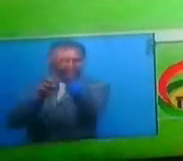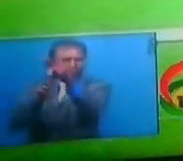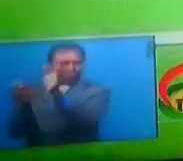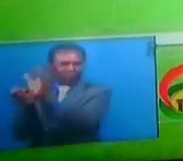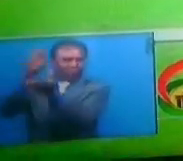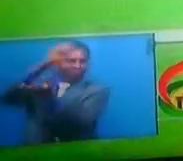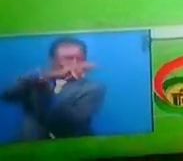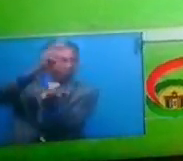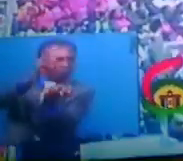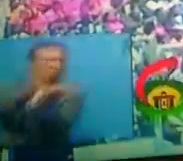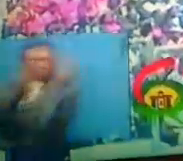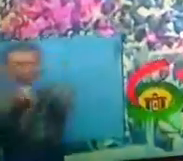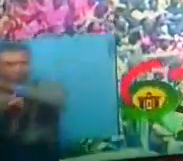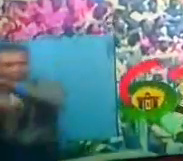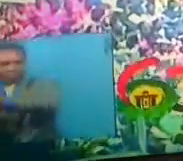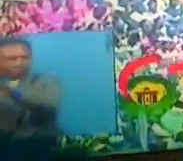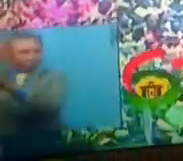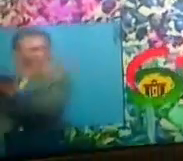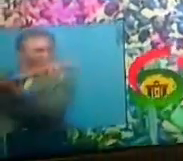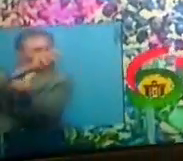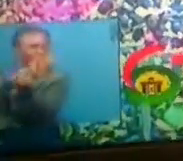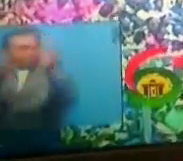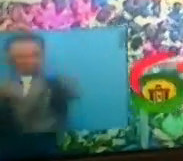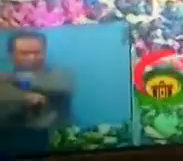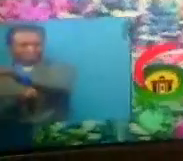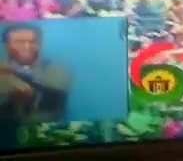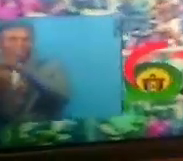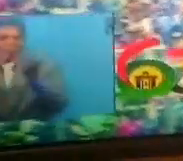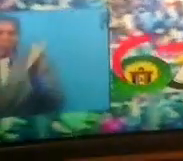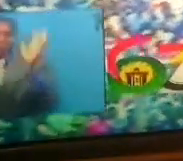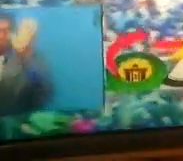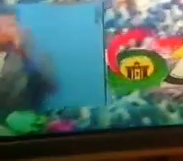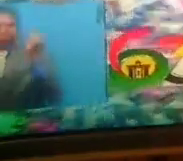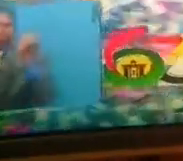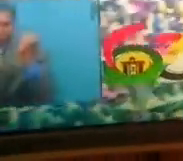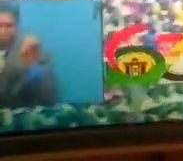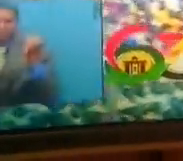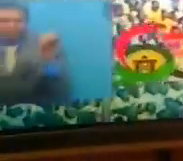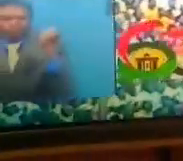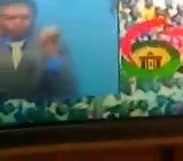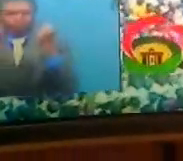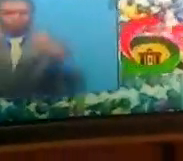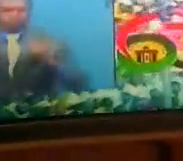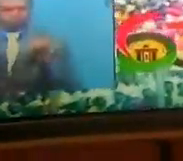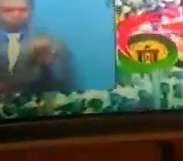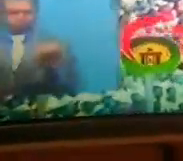level. Even though they are physical training instructor, they still needed to train.